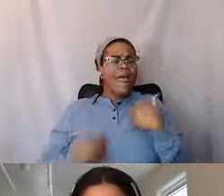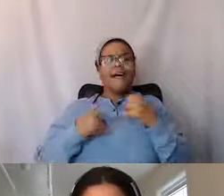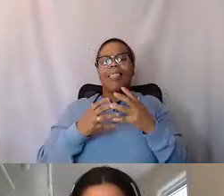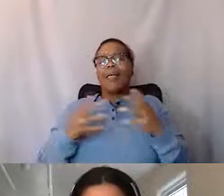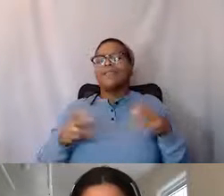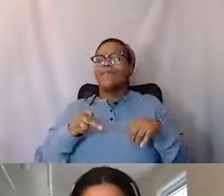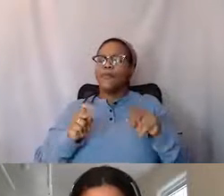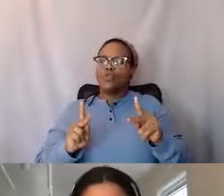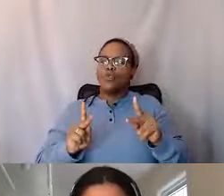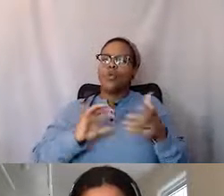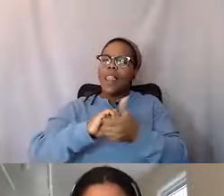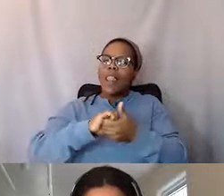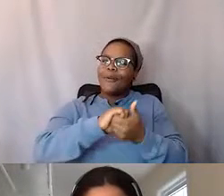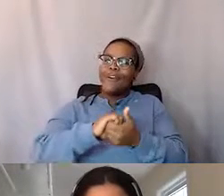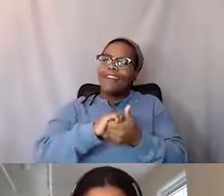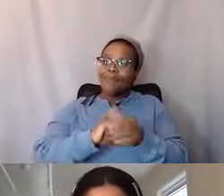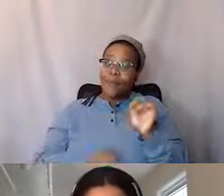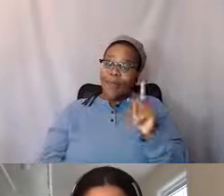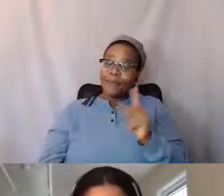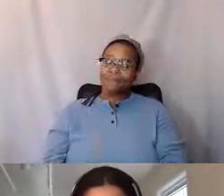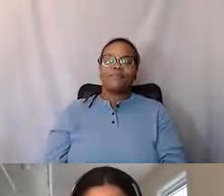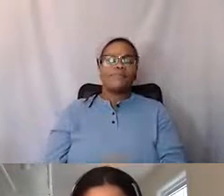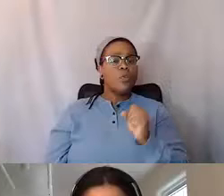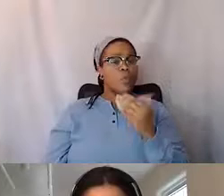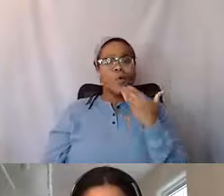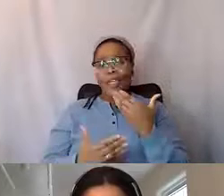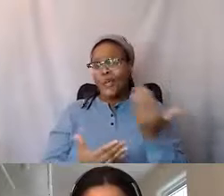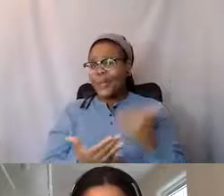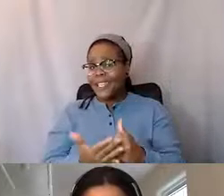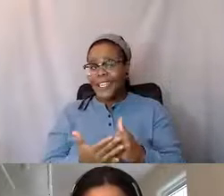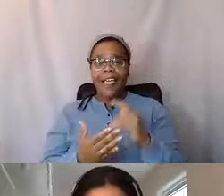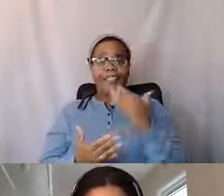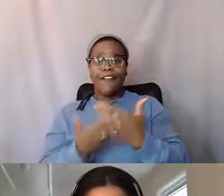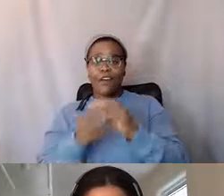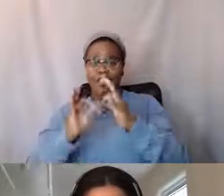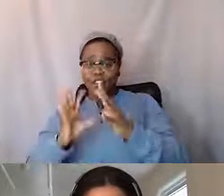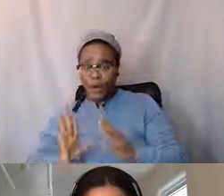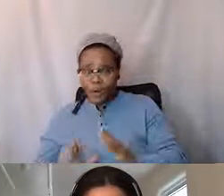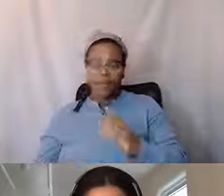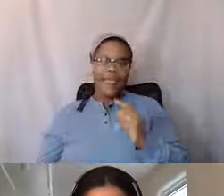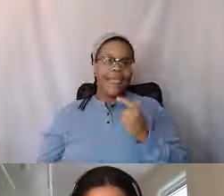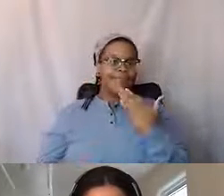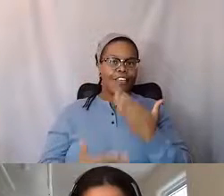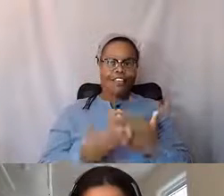to collaborate. All right. So thank you all. Thanks to our interpreters, and